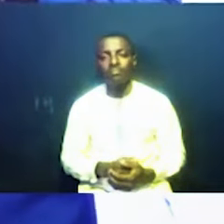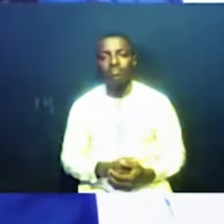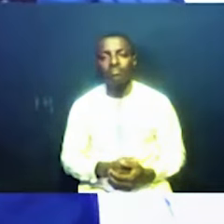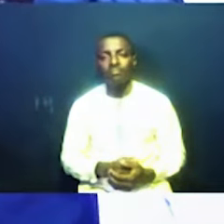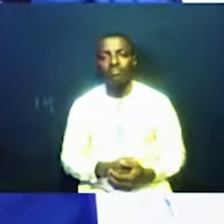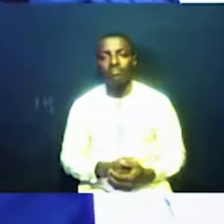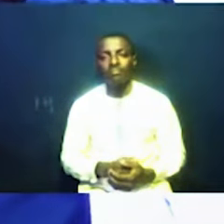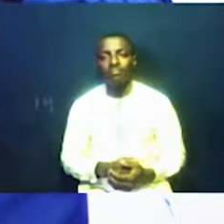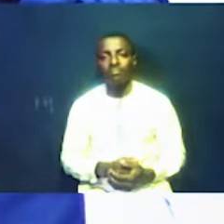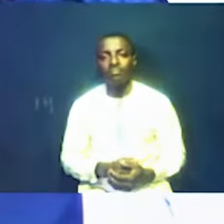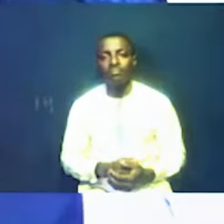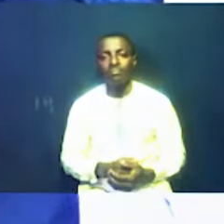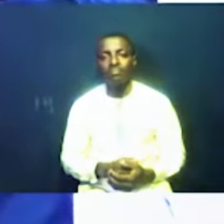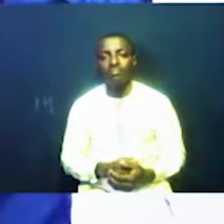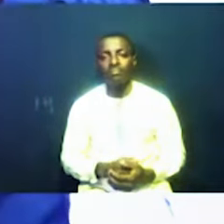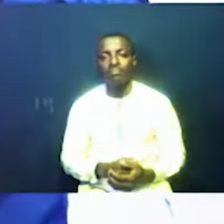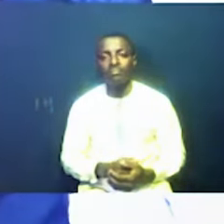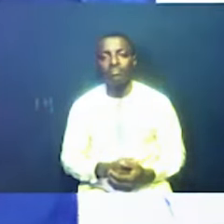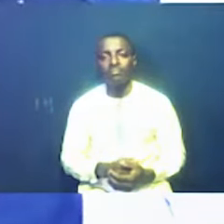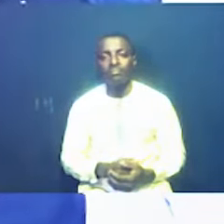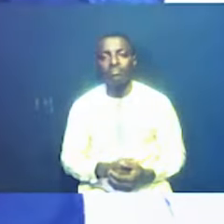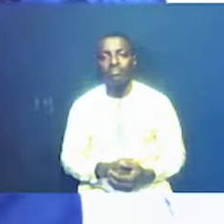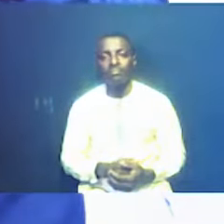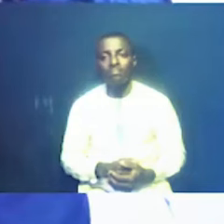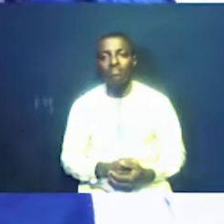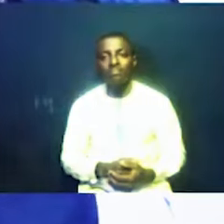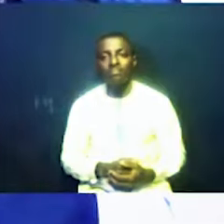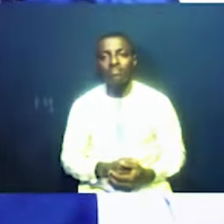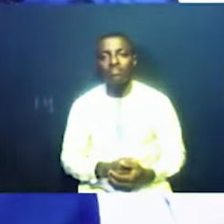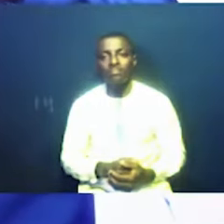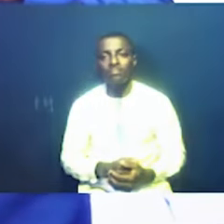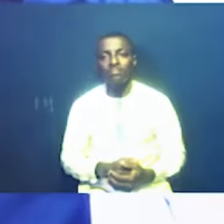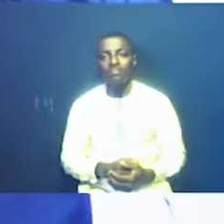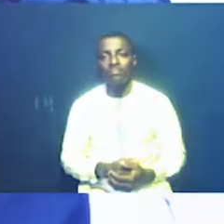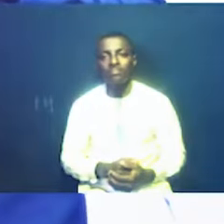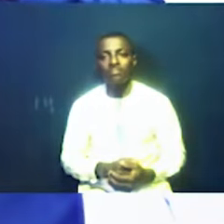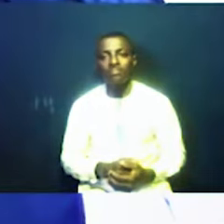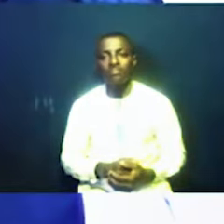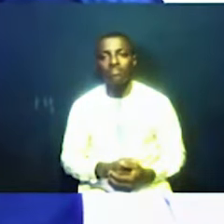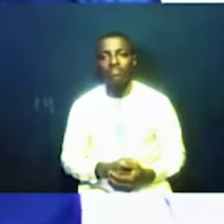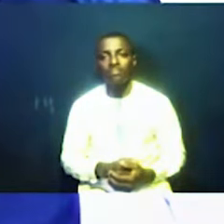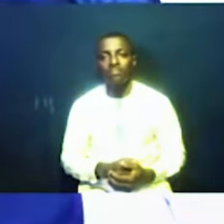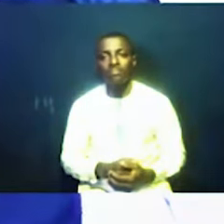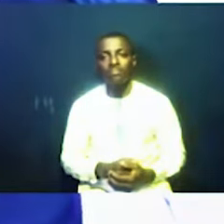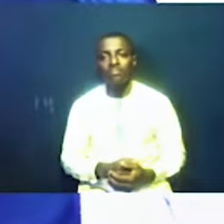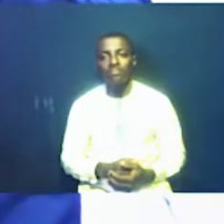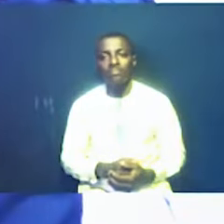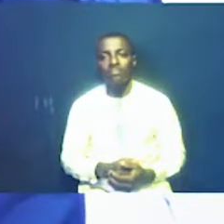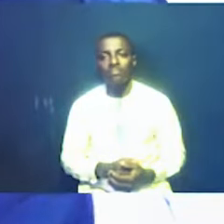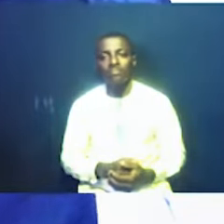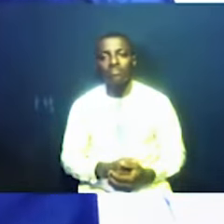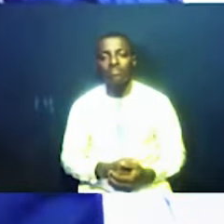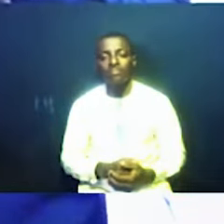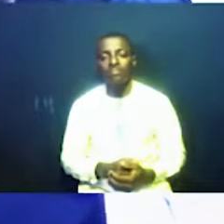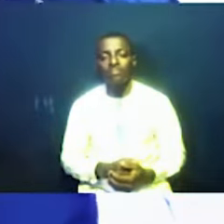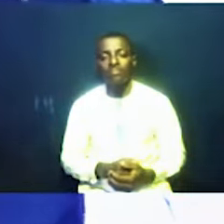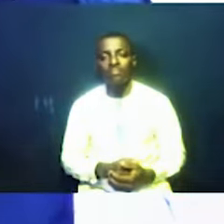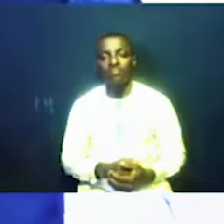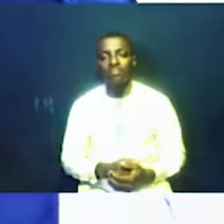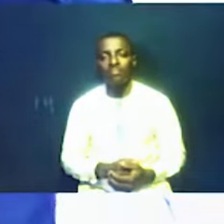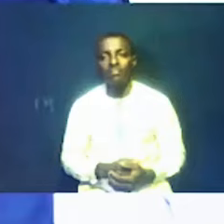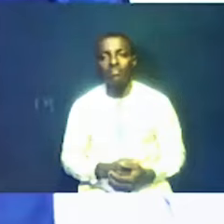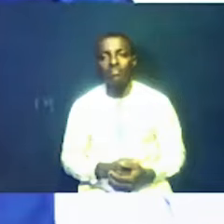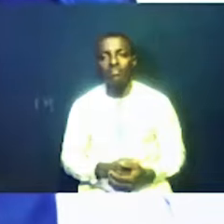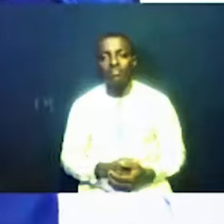na won a wodi mini no medi woni na won a wo bo me obu me animtia no me bo won ahohora.